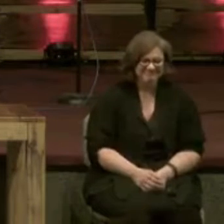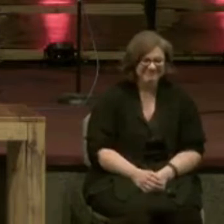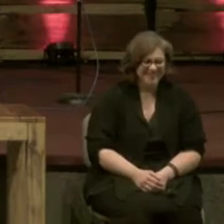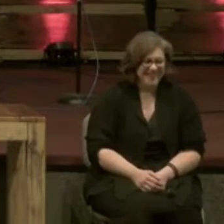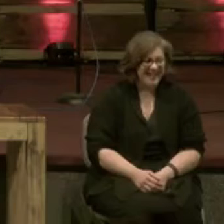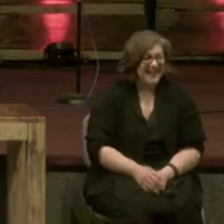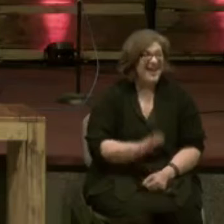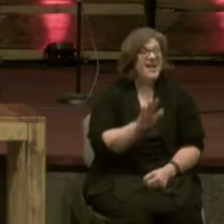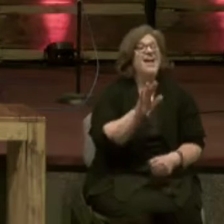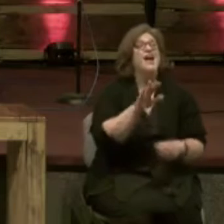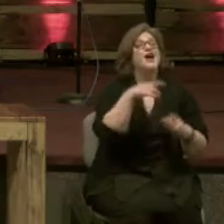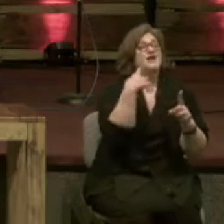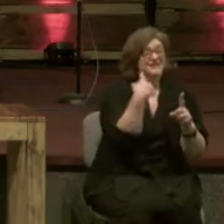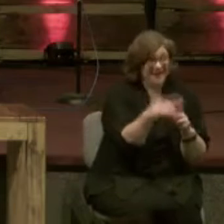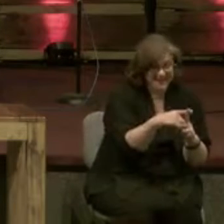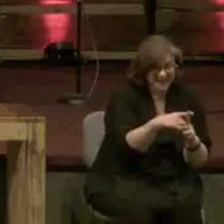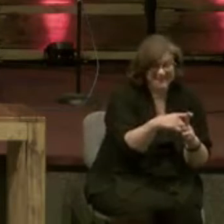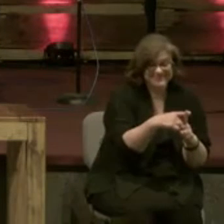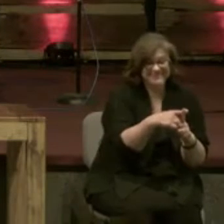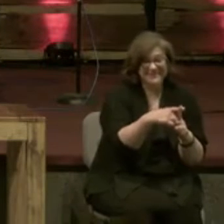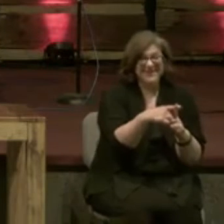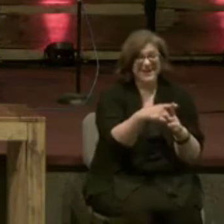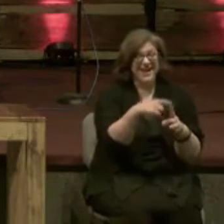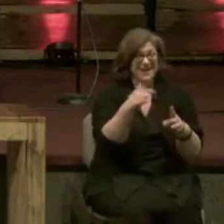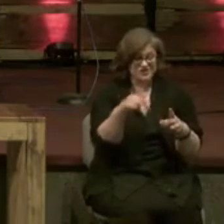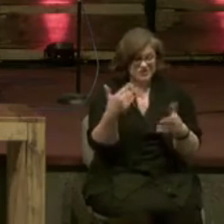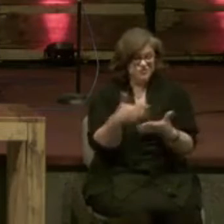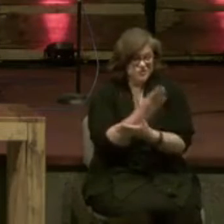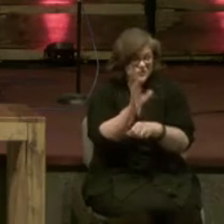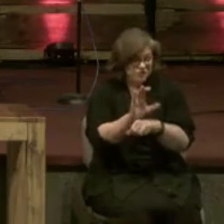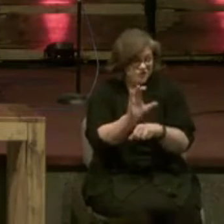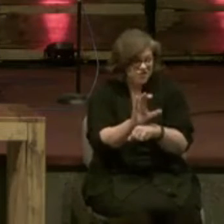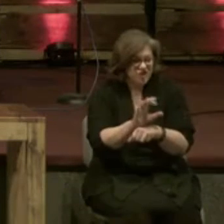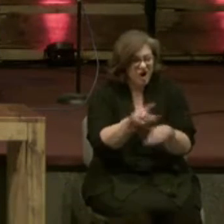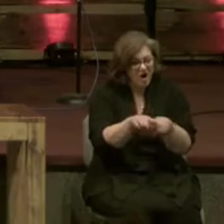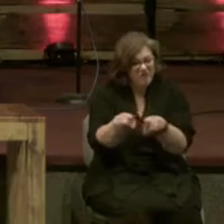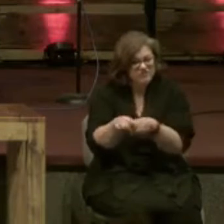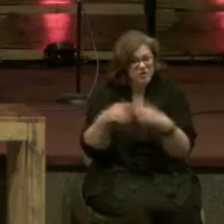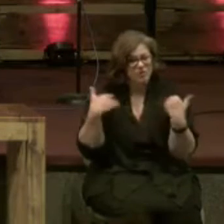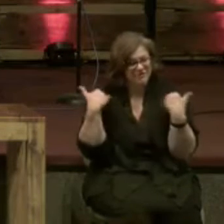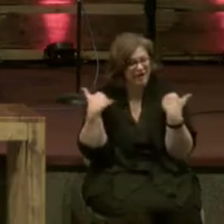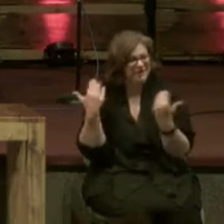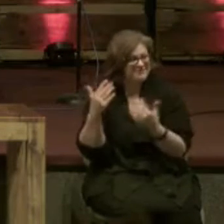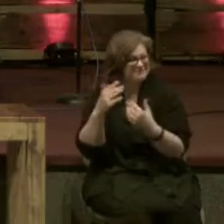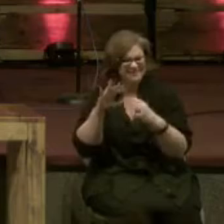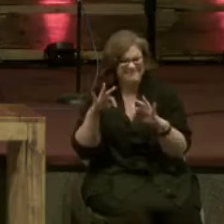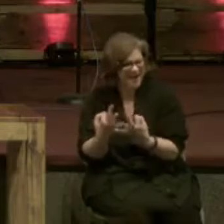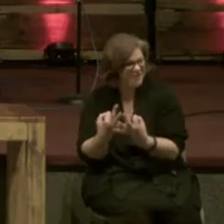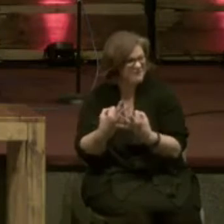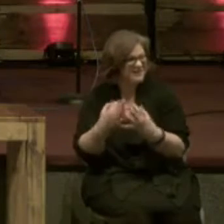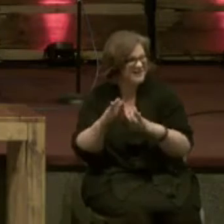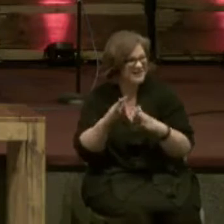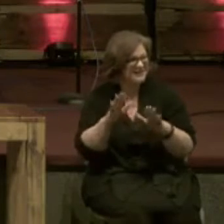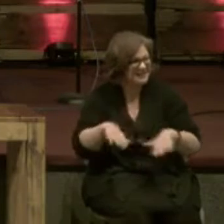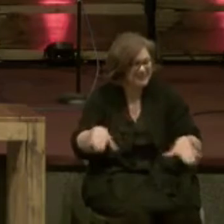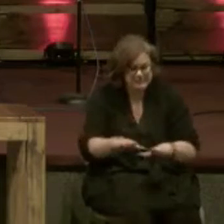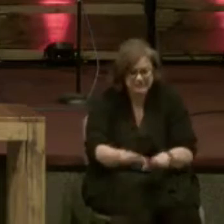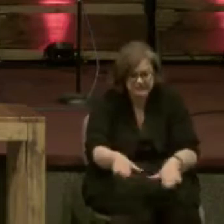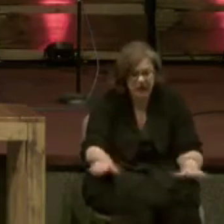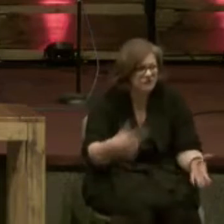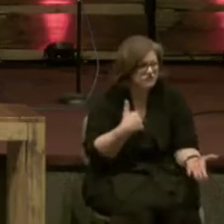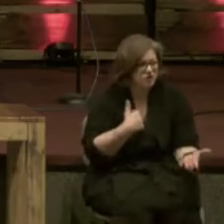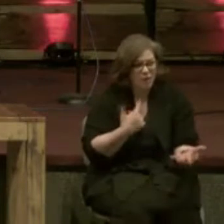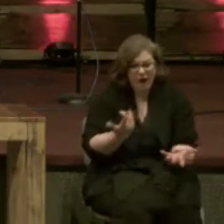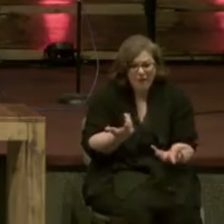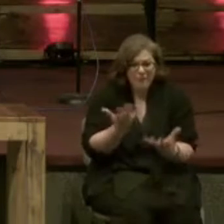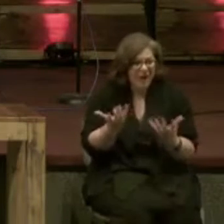In addition to having this young church, I had a young family, and so when I wasn't busy with stuff at church, and I come home, and I